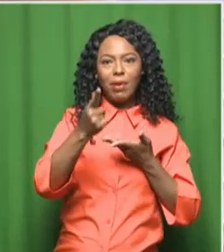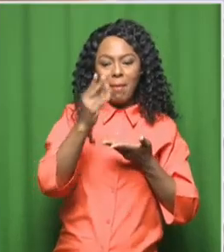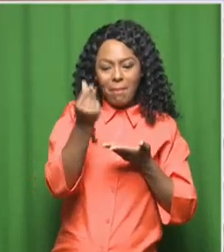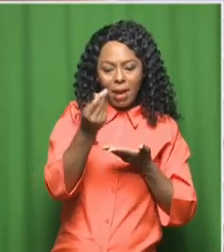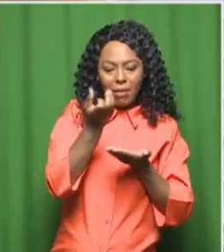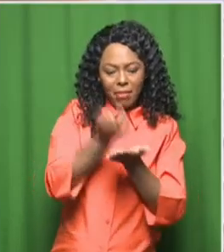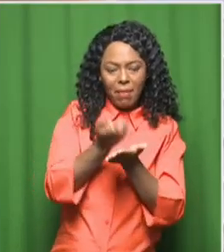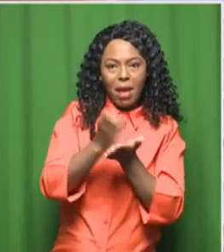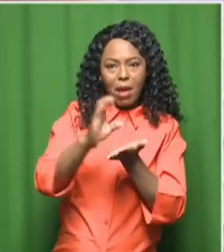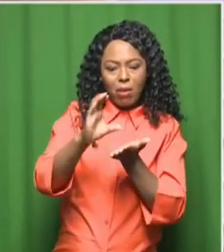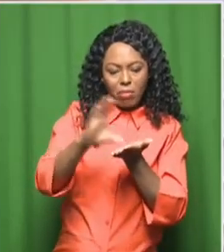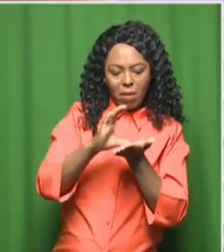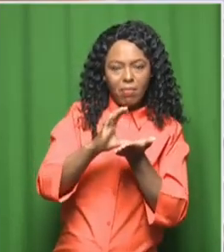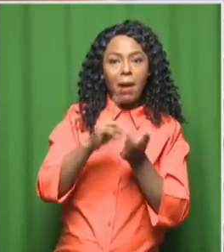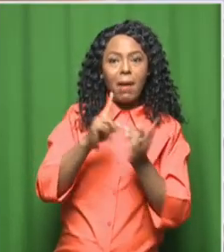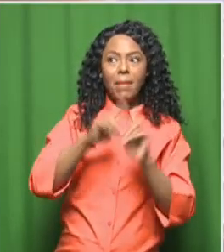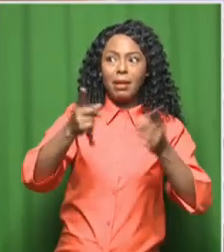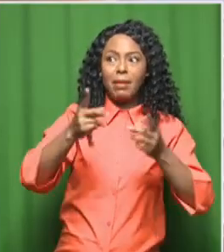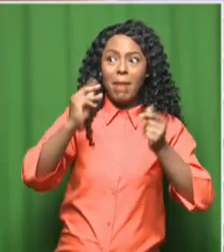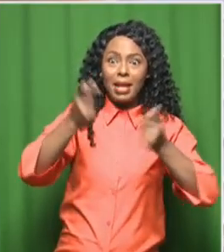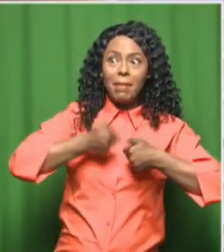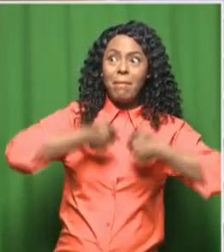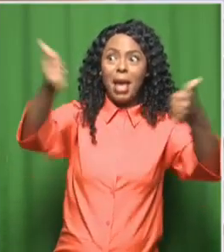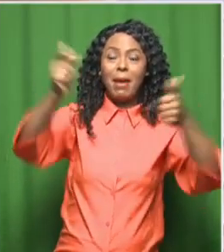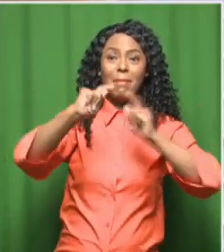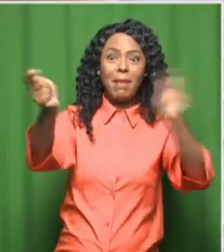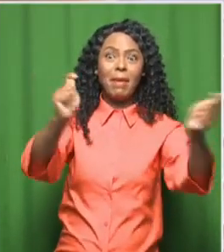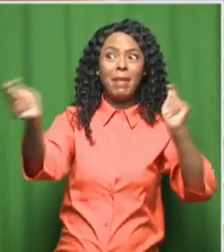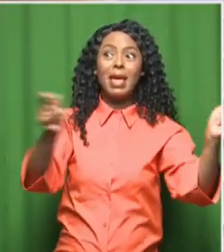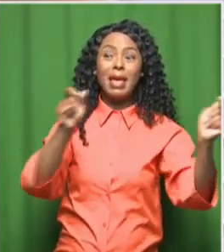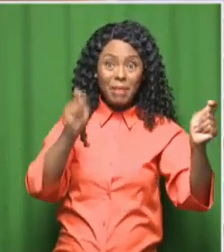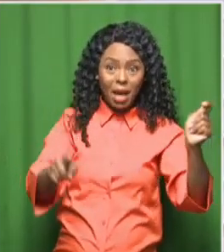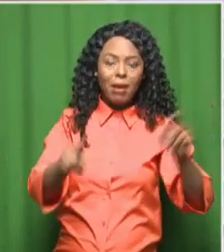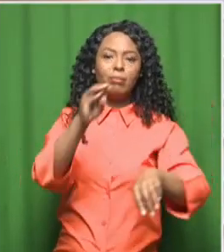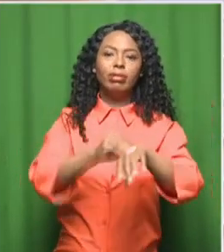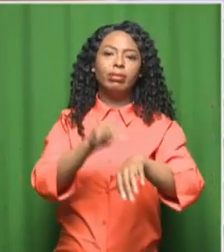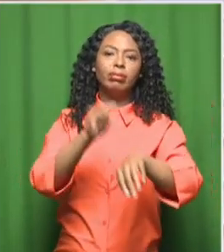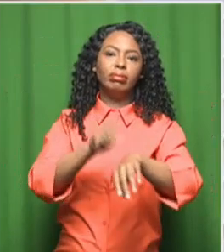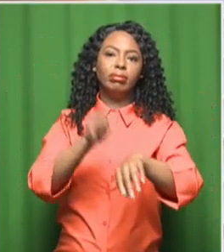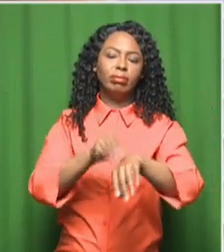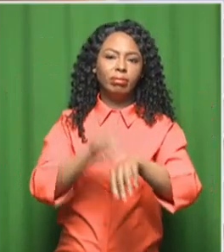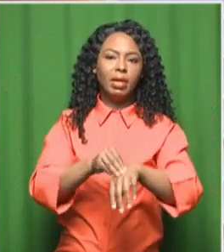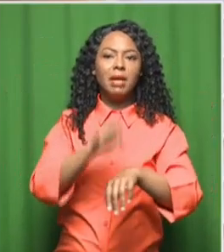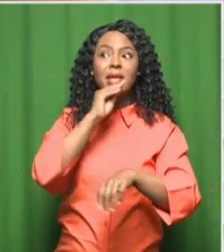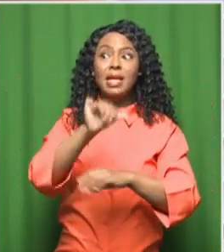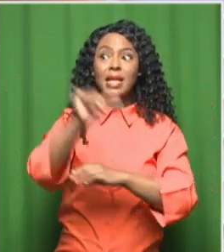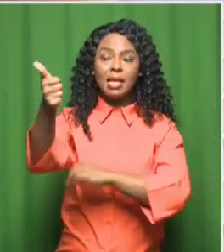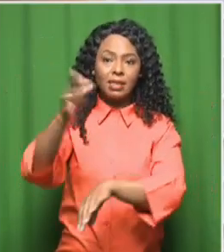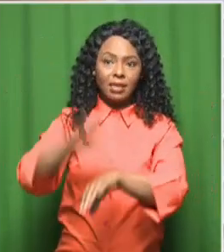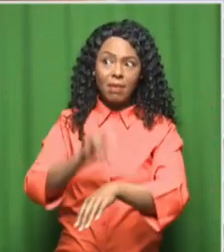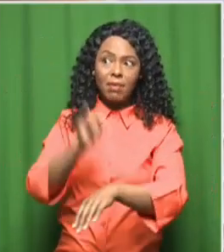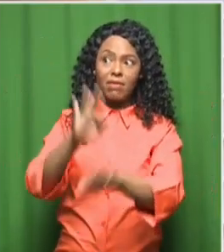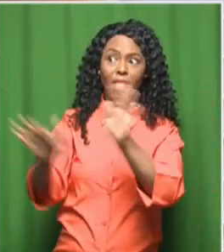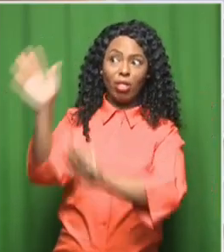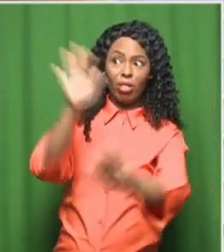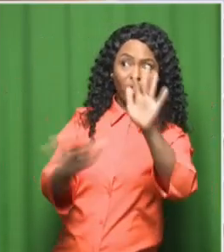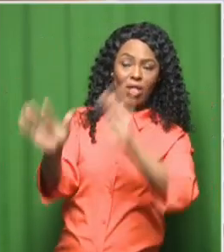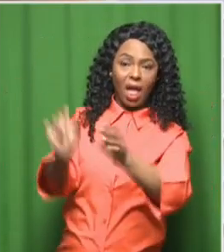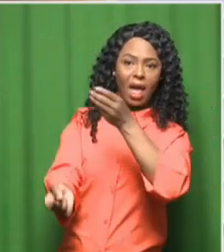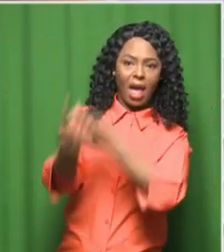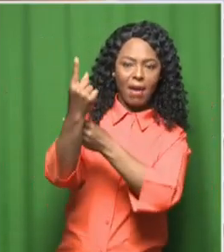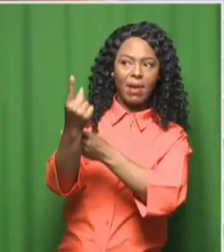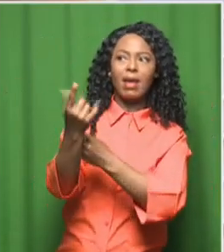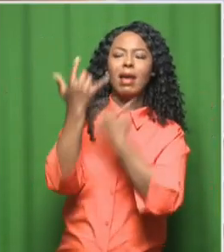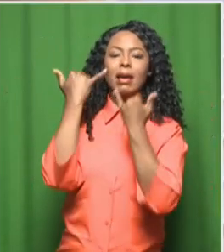the ability to can pay back that borrowed money very quickly, which means that for the next time there's a crisis, your ability to